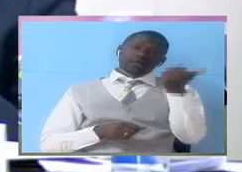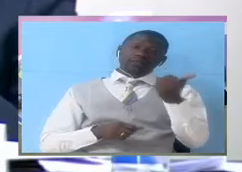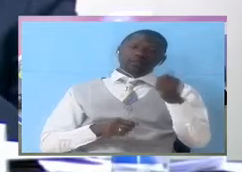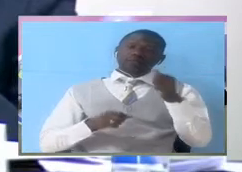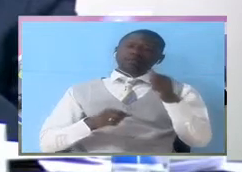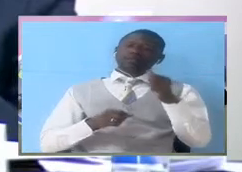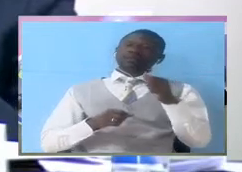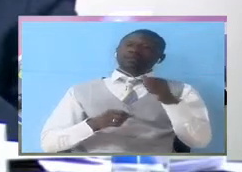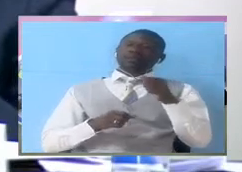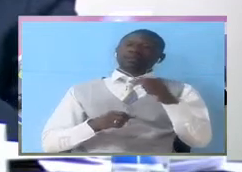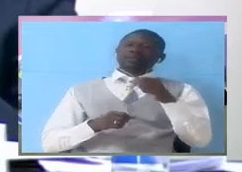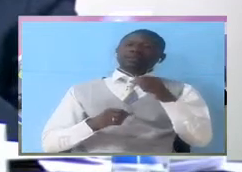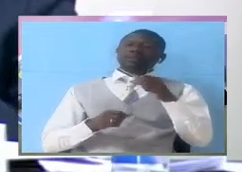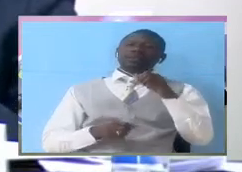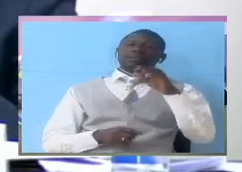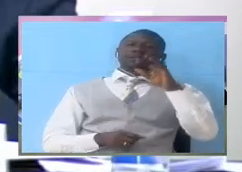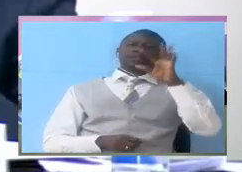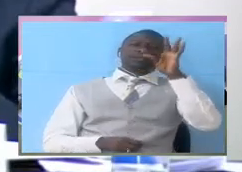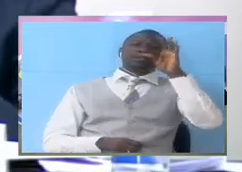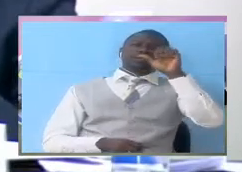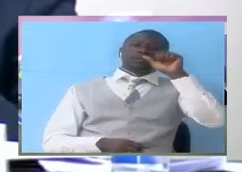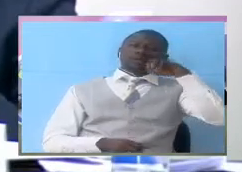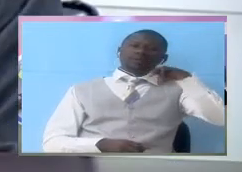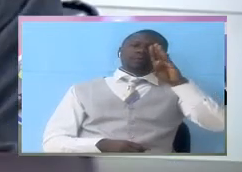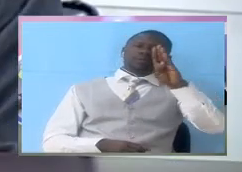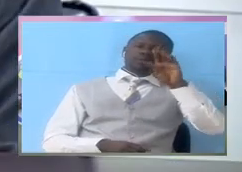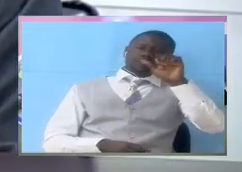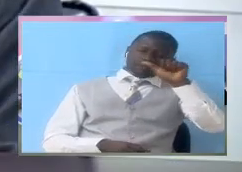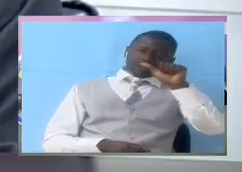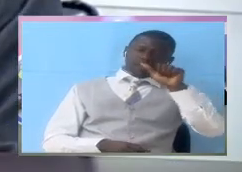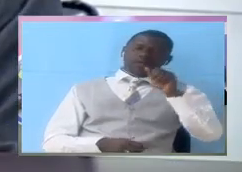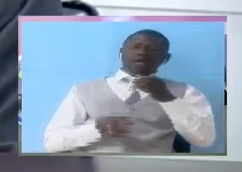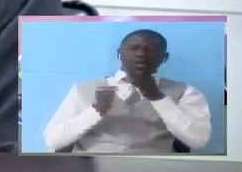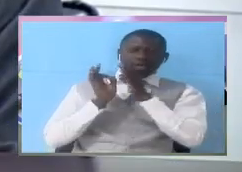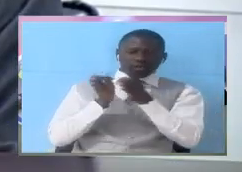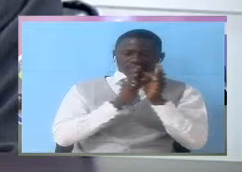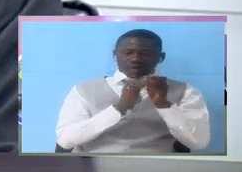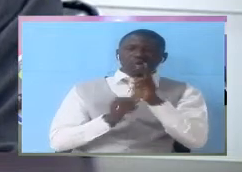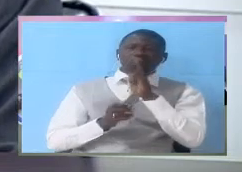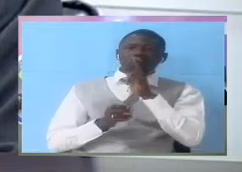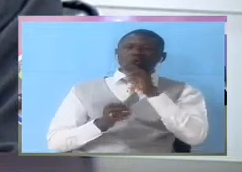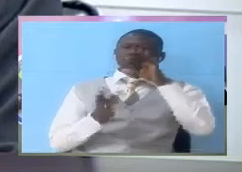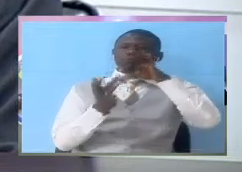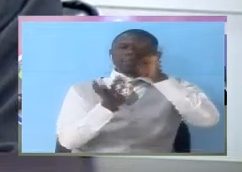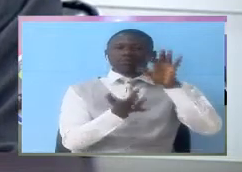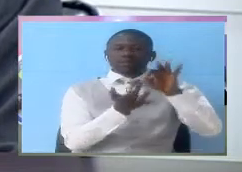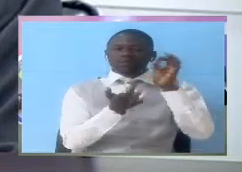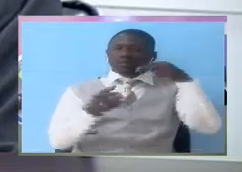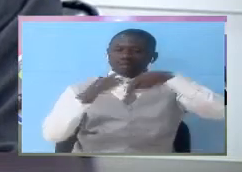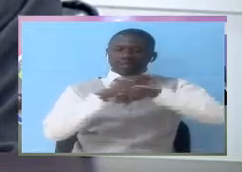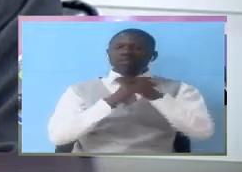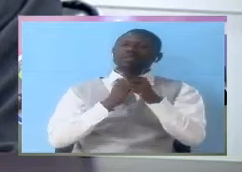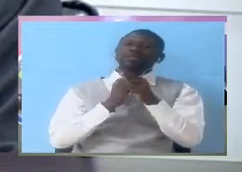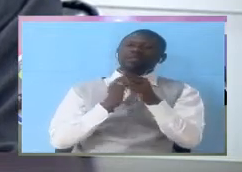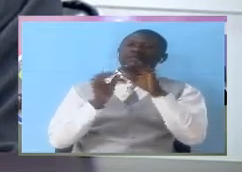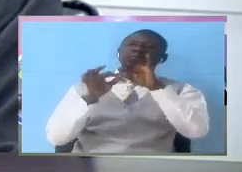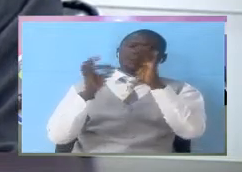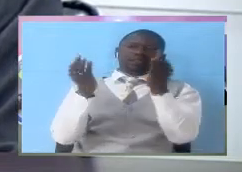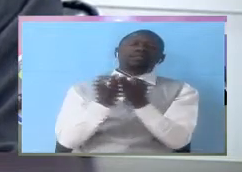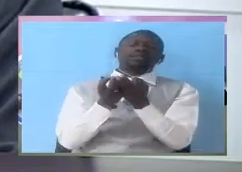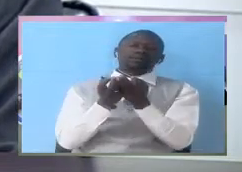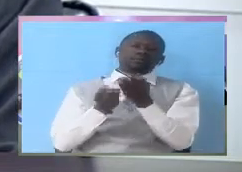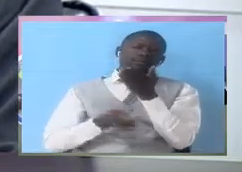determined who were to be the members of the panel. Wax nga ñu ne president bi ak General Tamba ñom ñoy ki nga xamne ño doon tan ñan ño